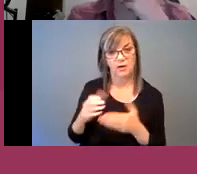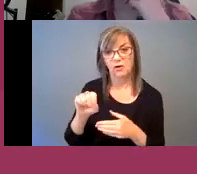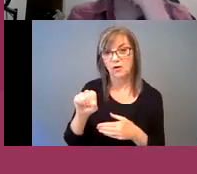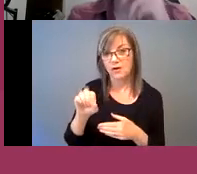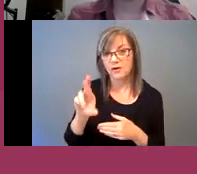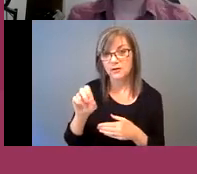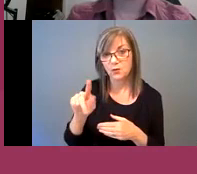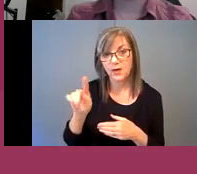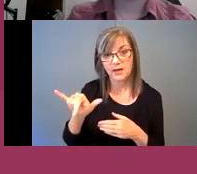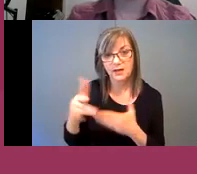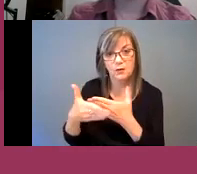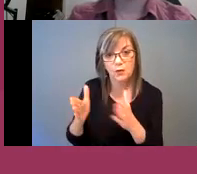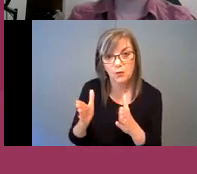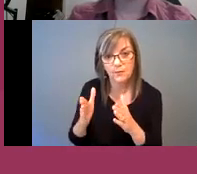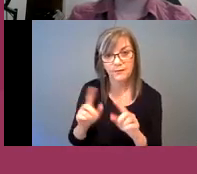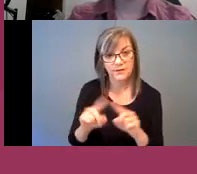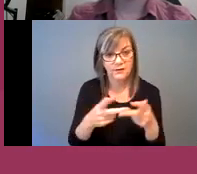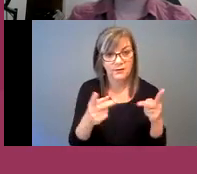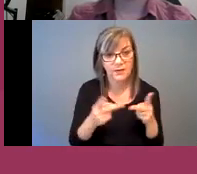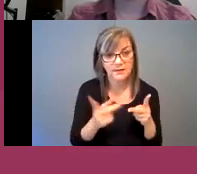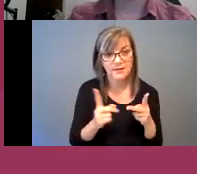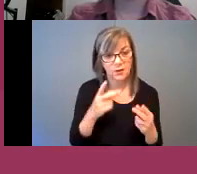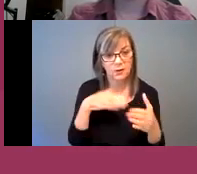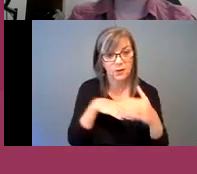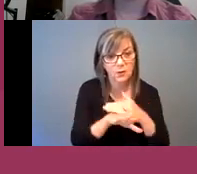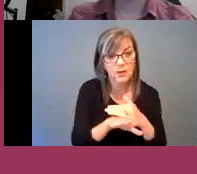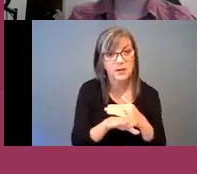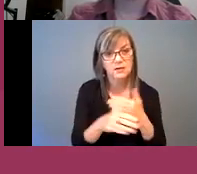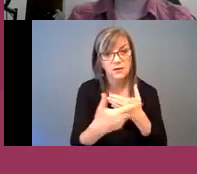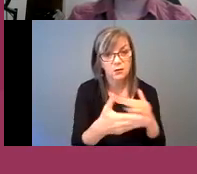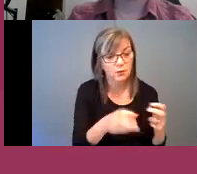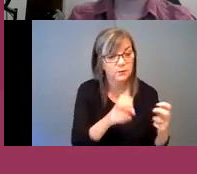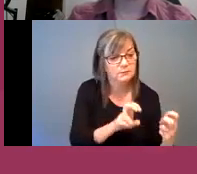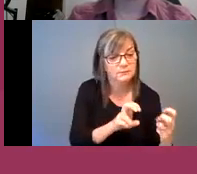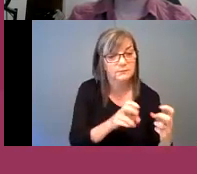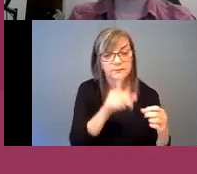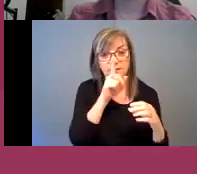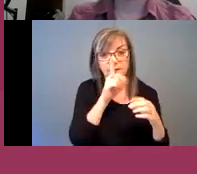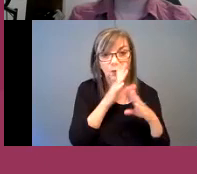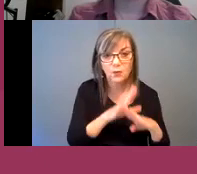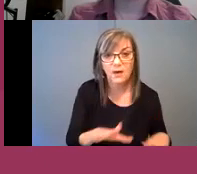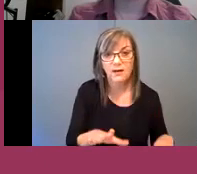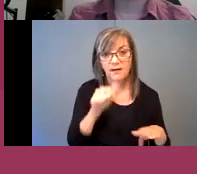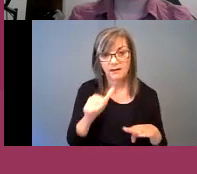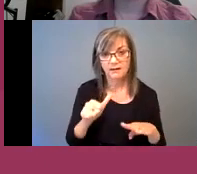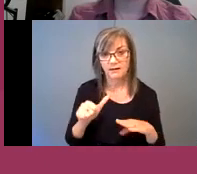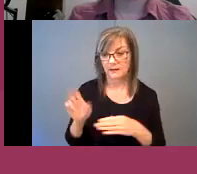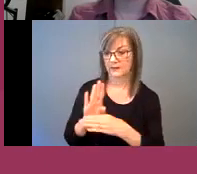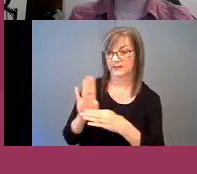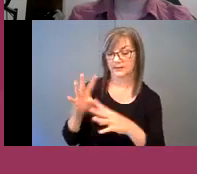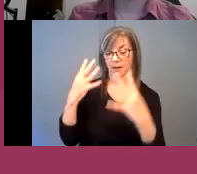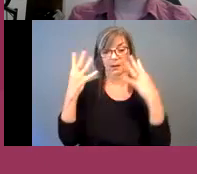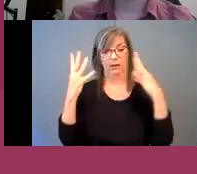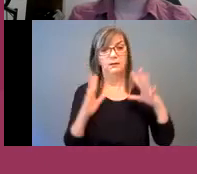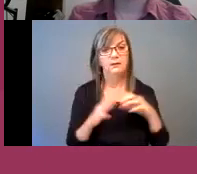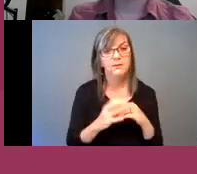for survivors to work with their advocates that are away from kind of the hustle and bustle, and have warm colors,